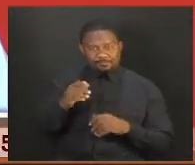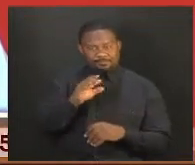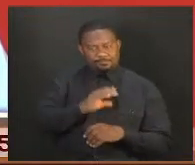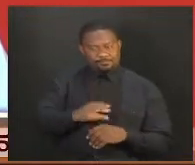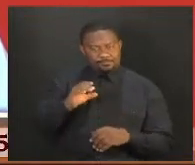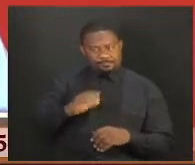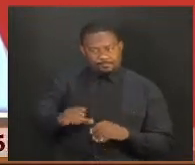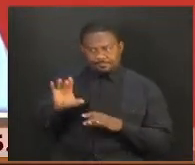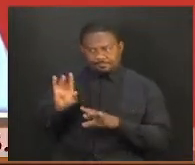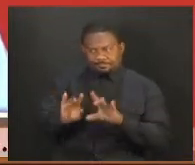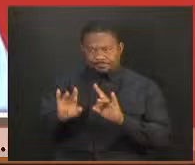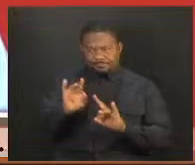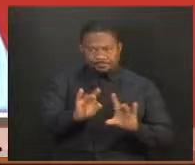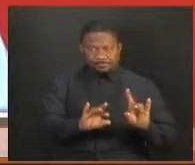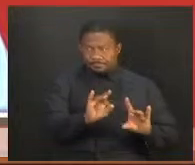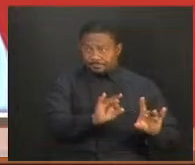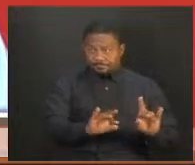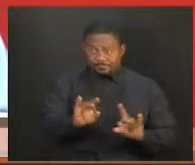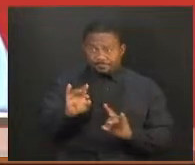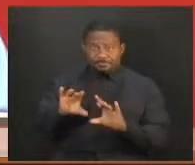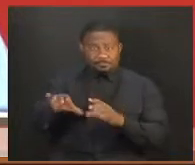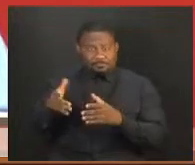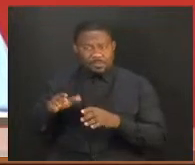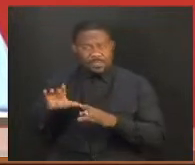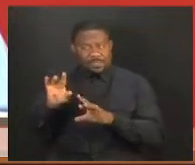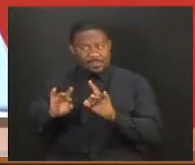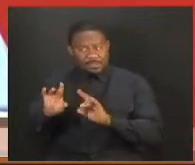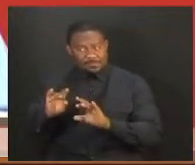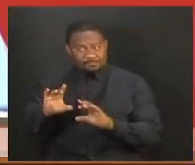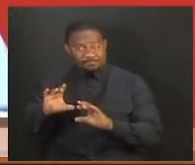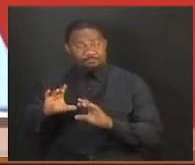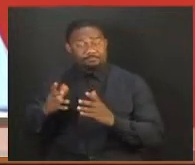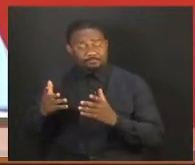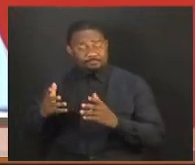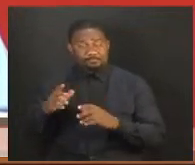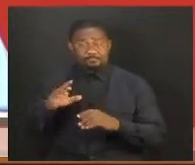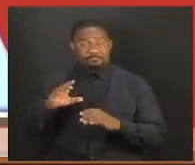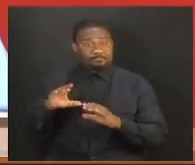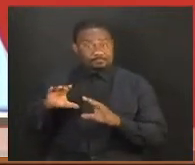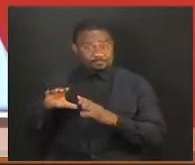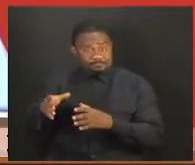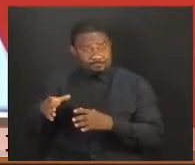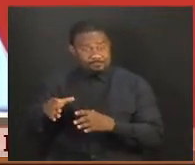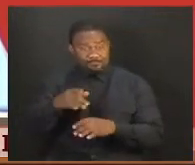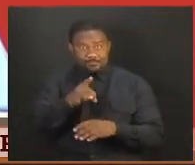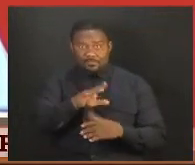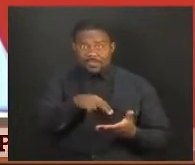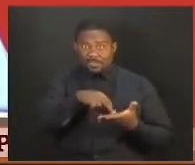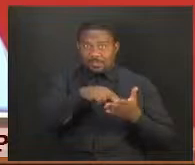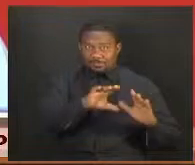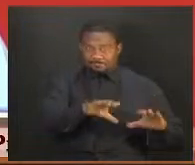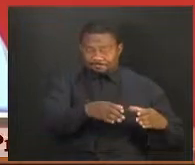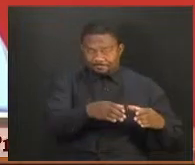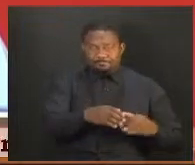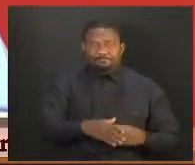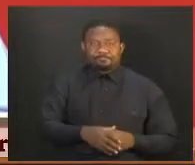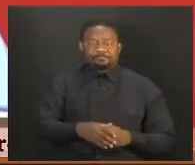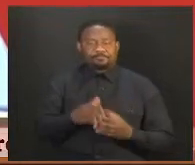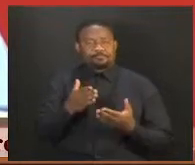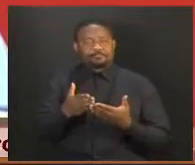committees, both standing and select committees. So page 19,